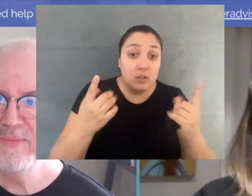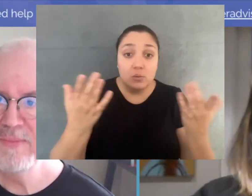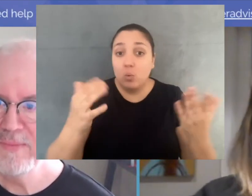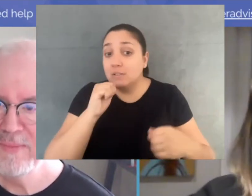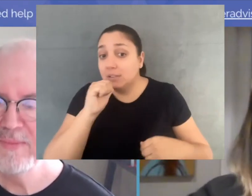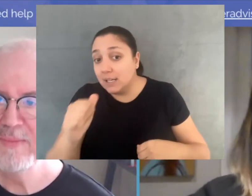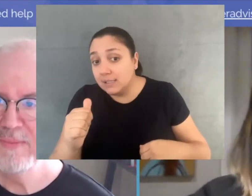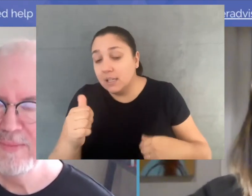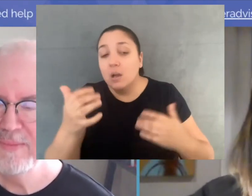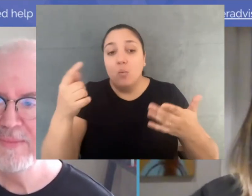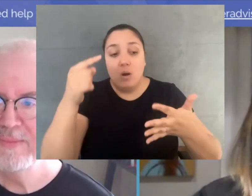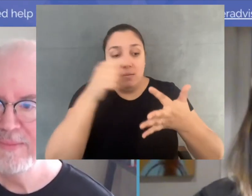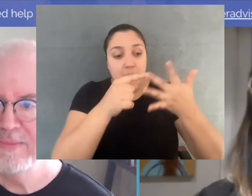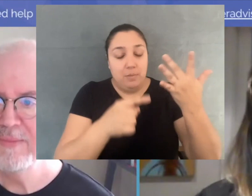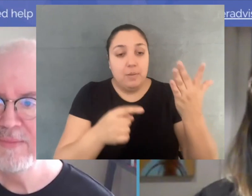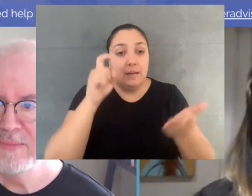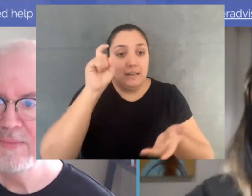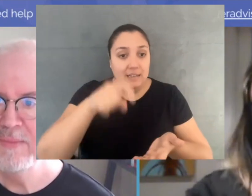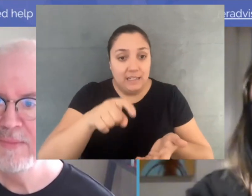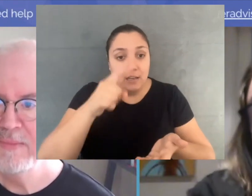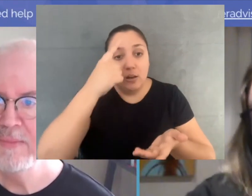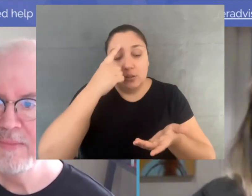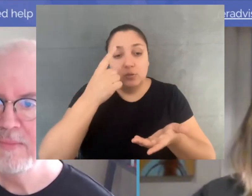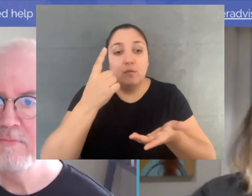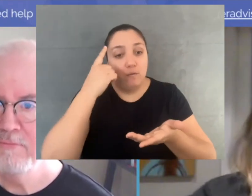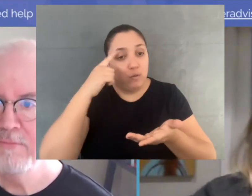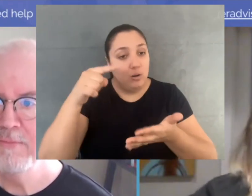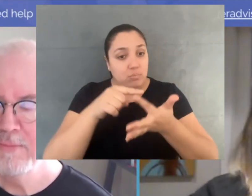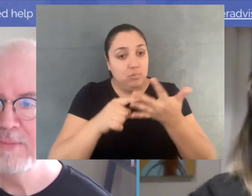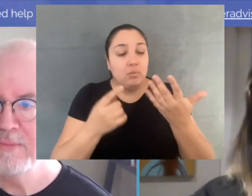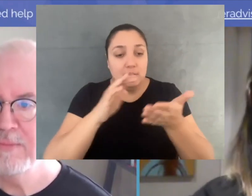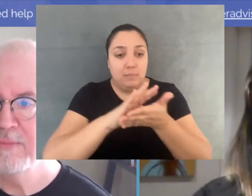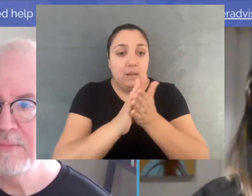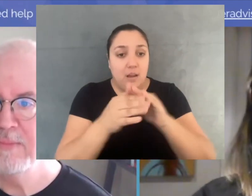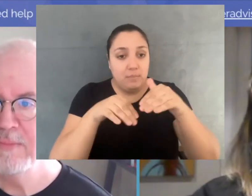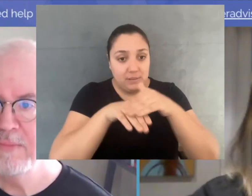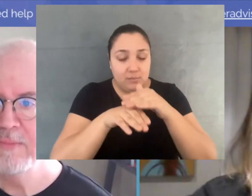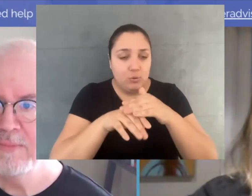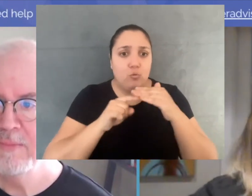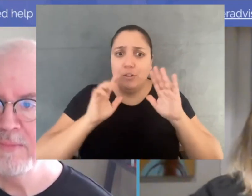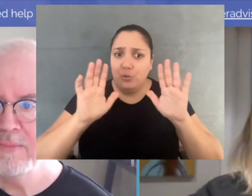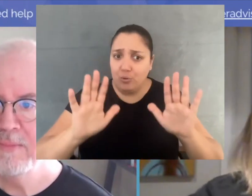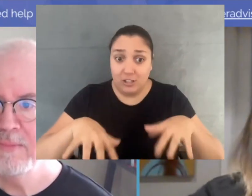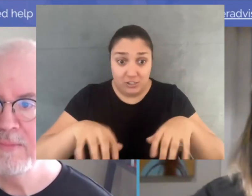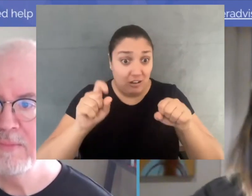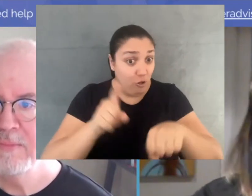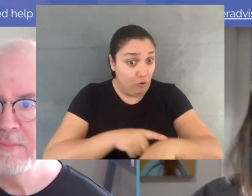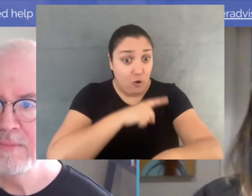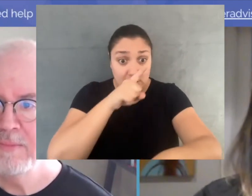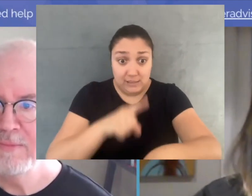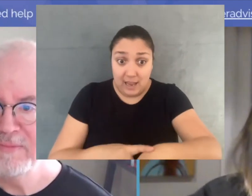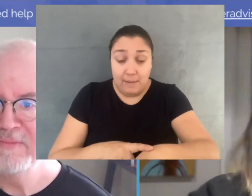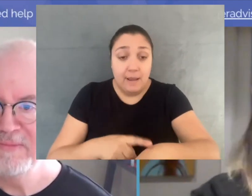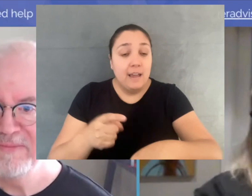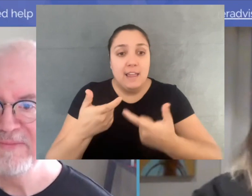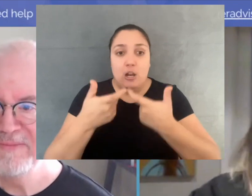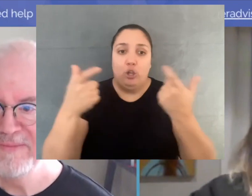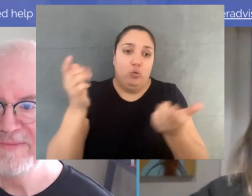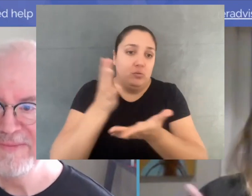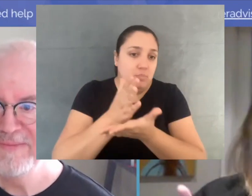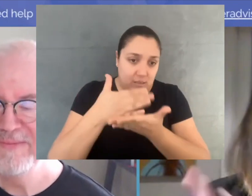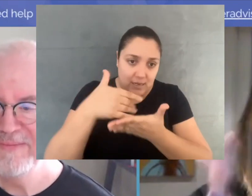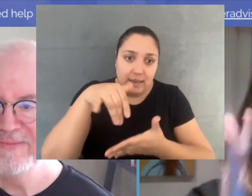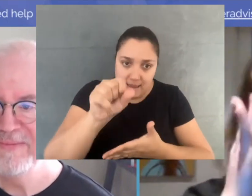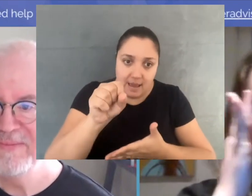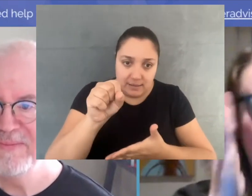what doesn't, this is what we need to do to make our website and our materials accessible. And it was incredible. And this took a long